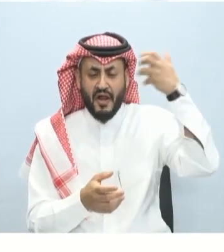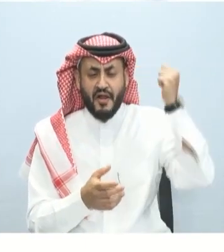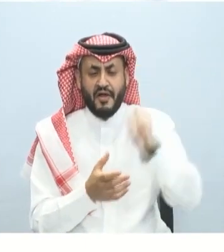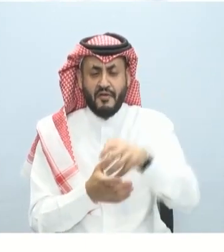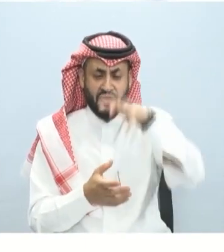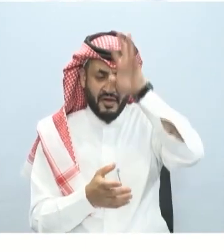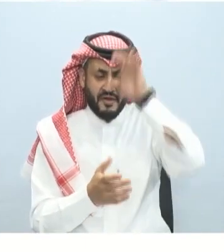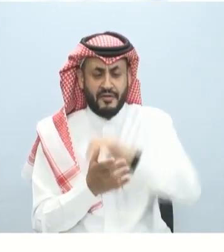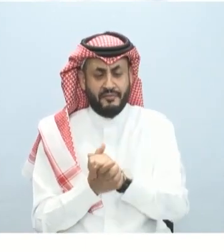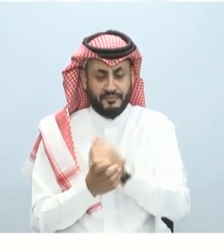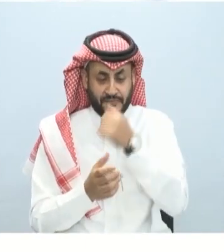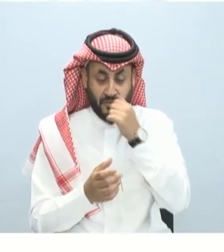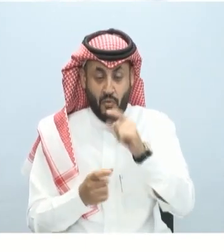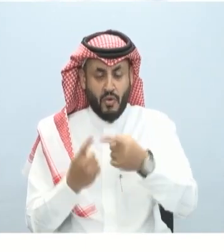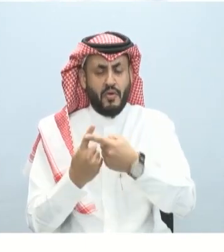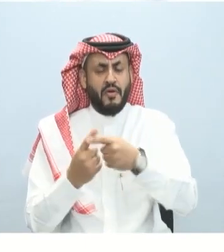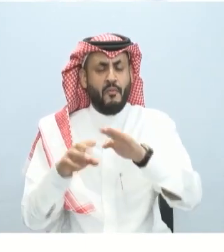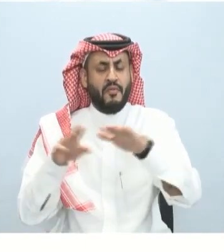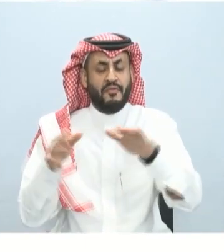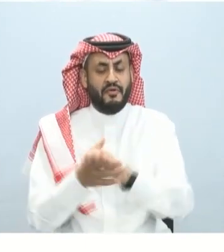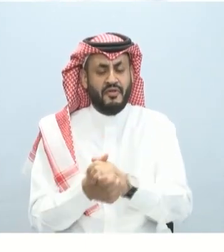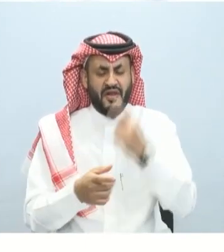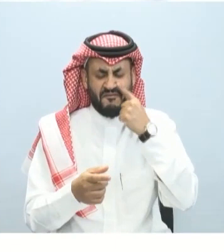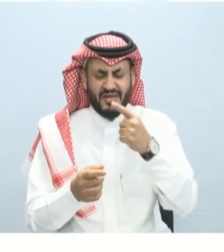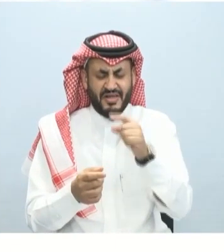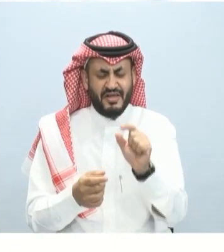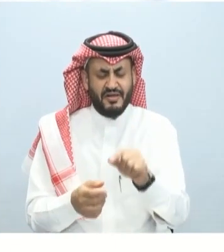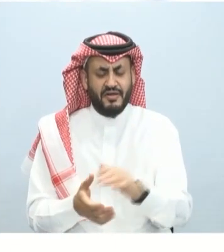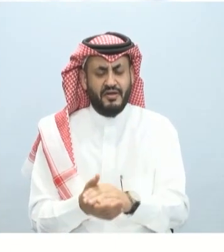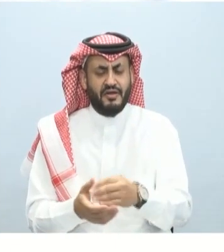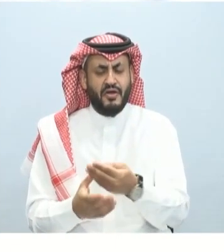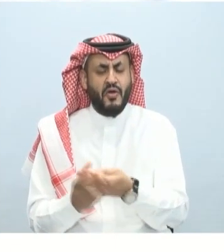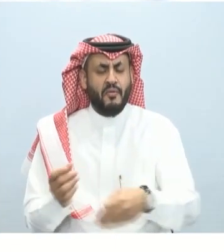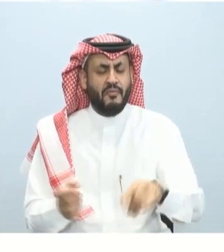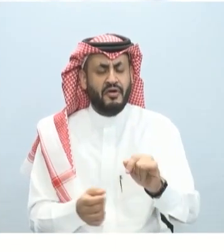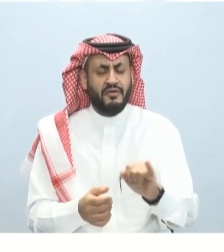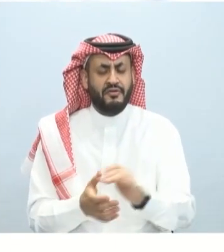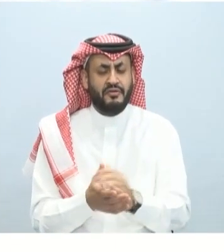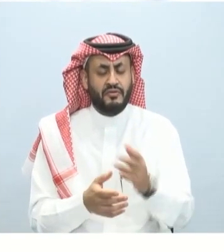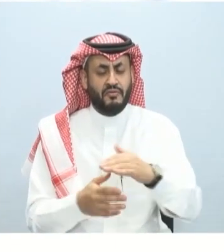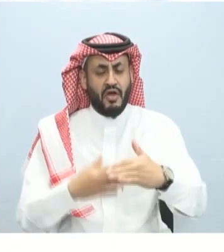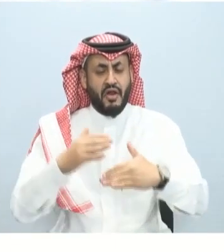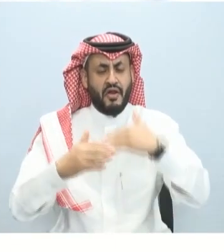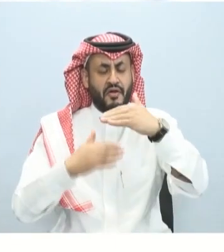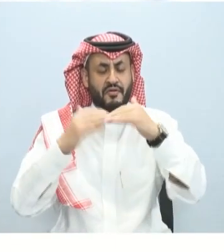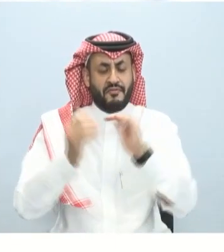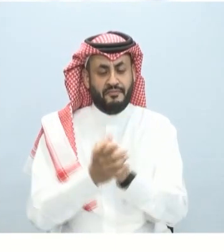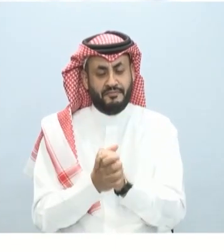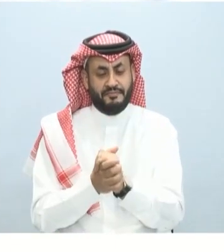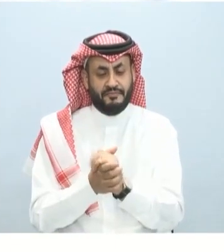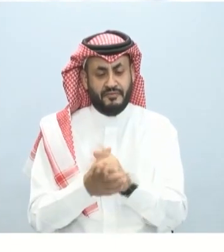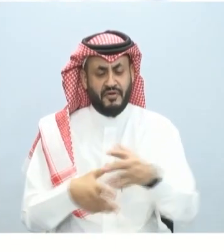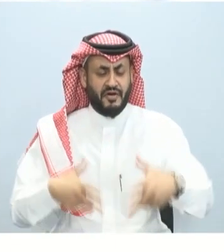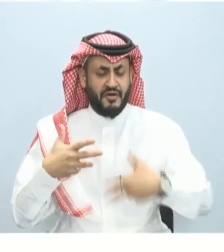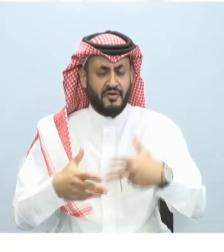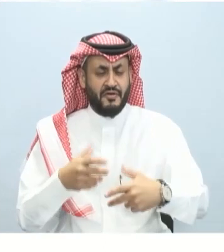film. Coming-of-age films focus on a young person's journey to adulthood, often both emotionally